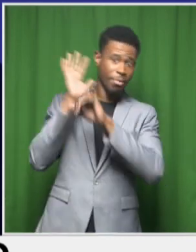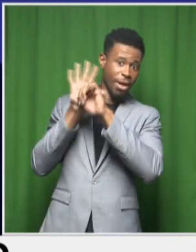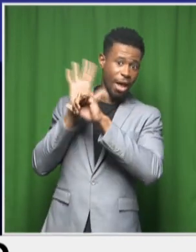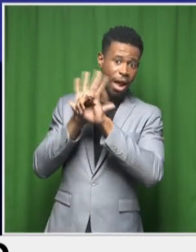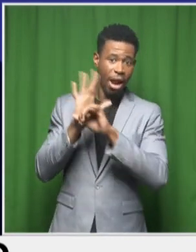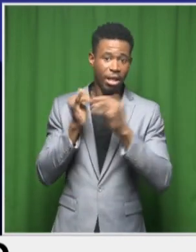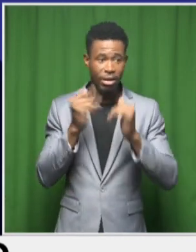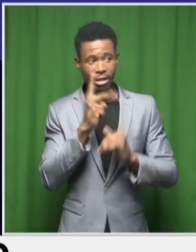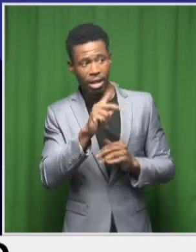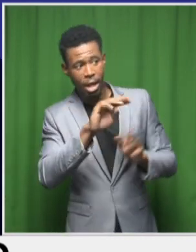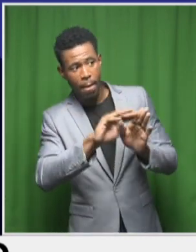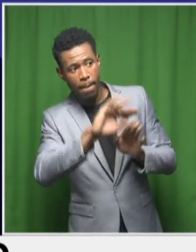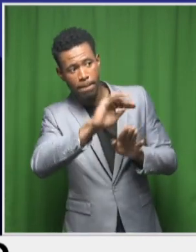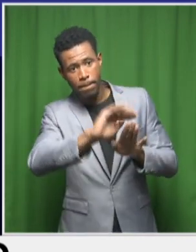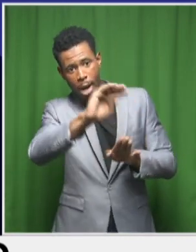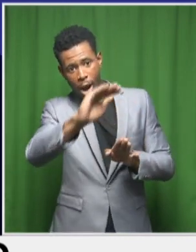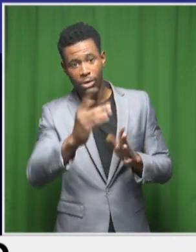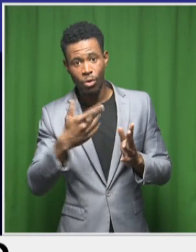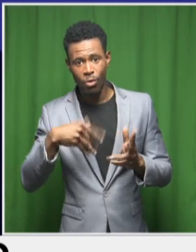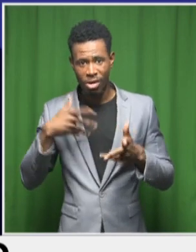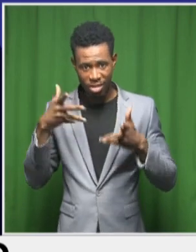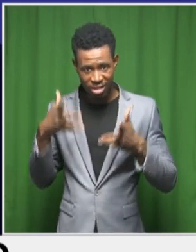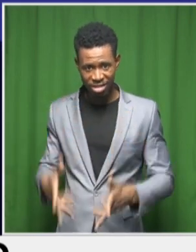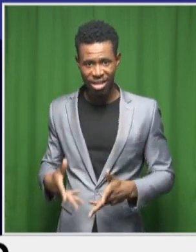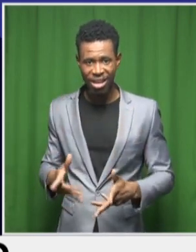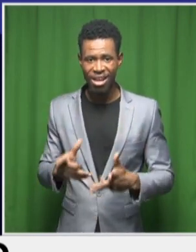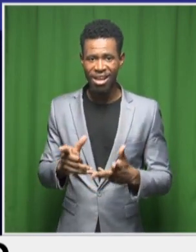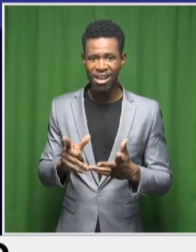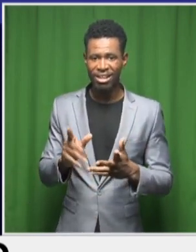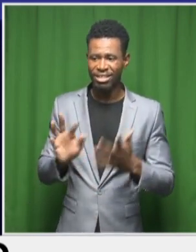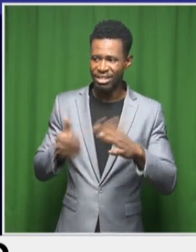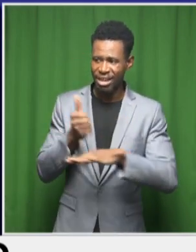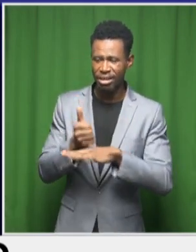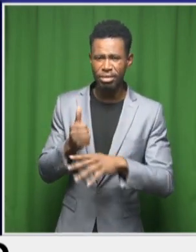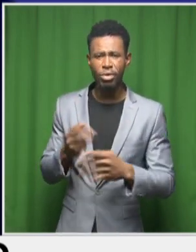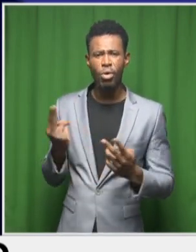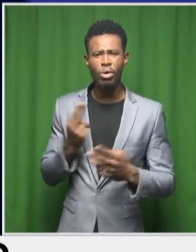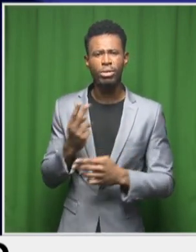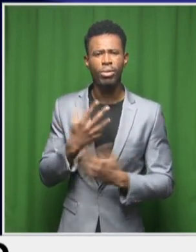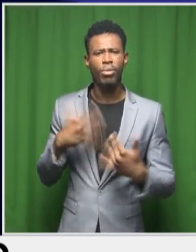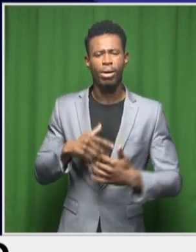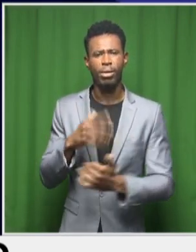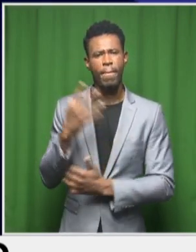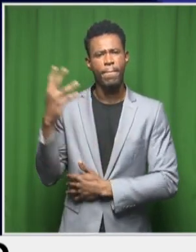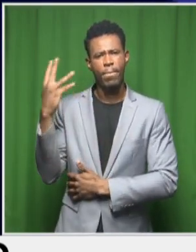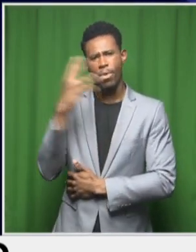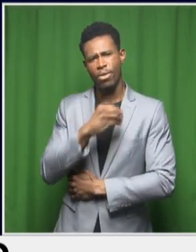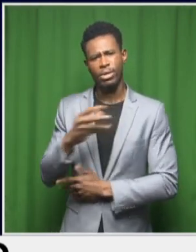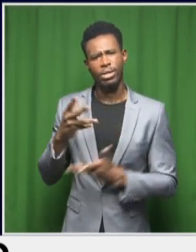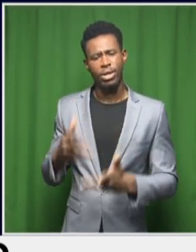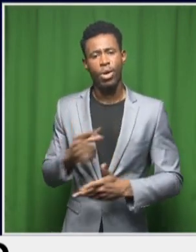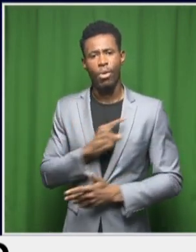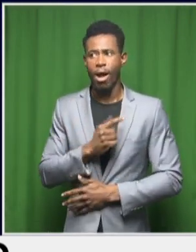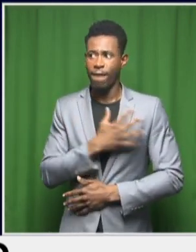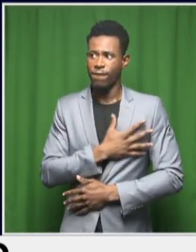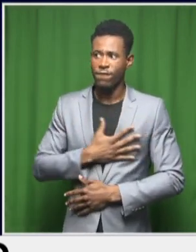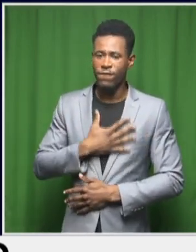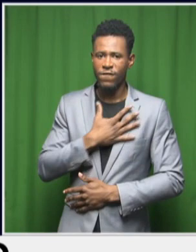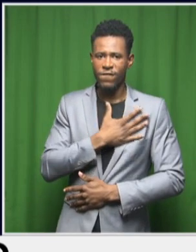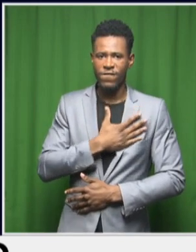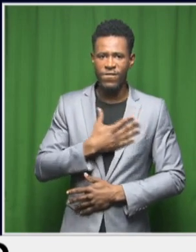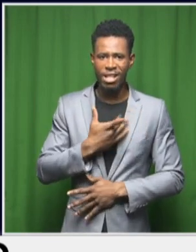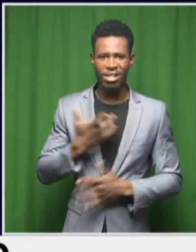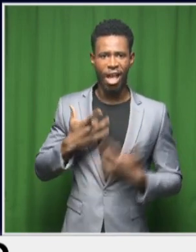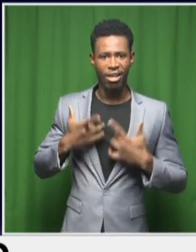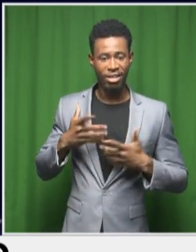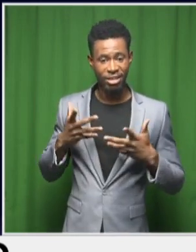So this is our setting this morning. Absolutely it is, and it's so beautiful to be here and to be feeling this vibe. So as